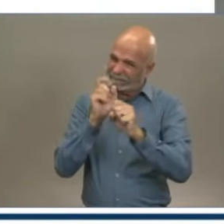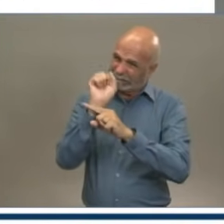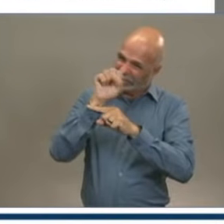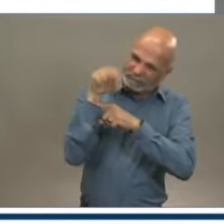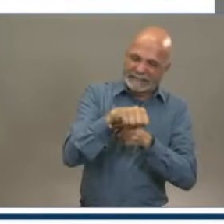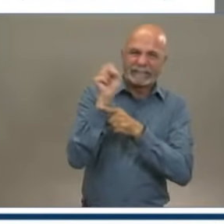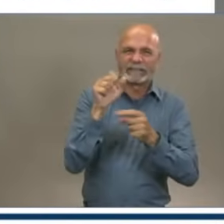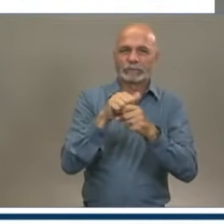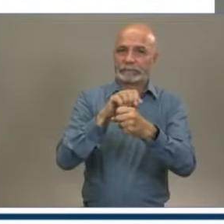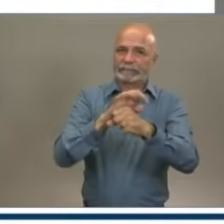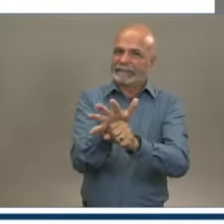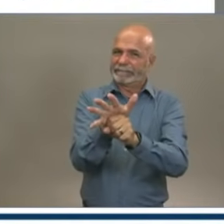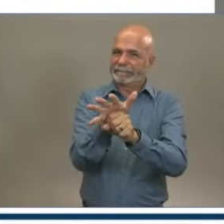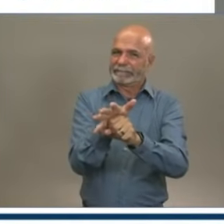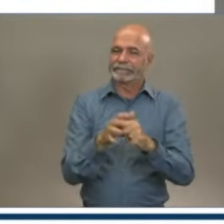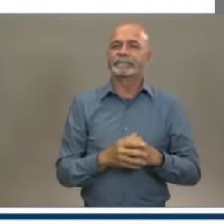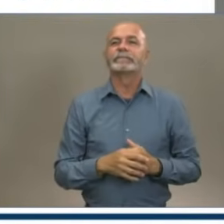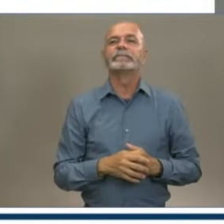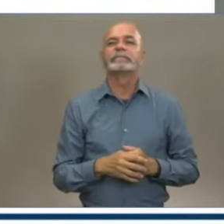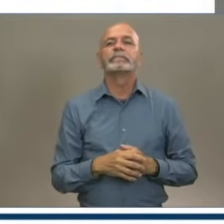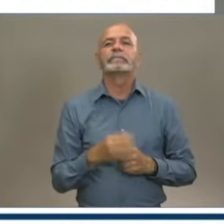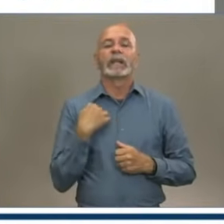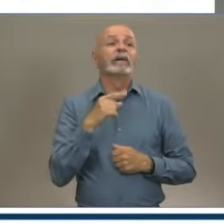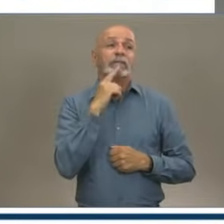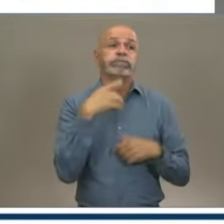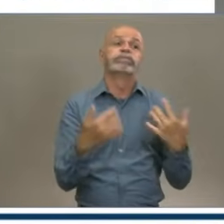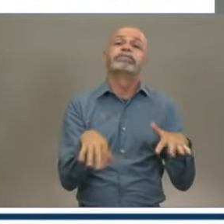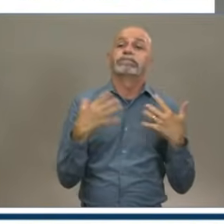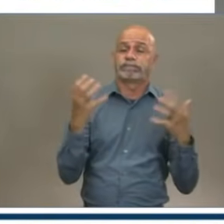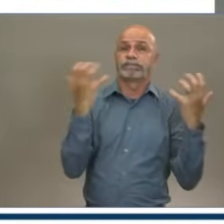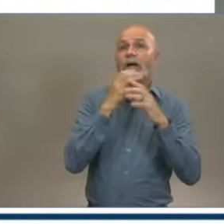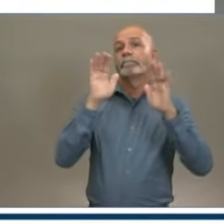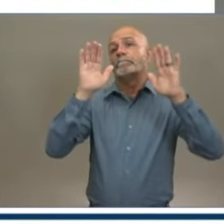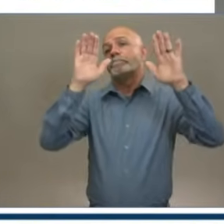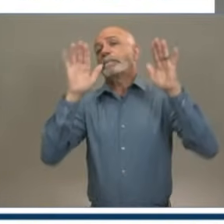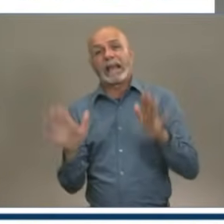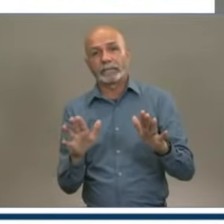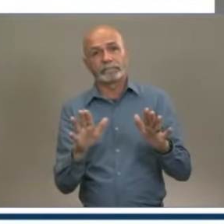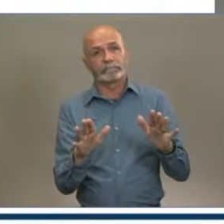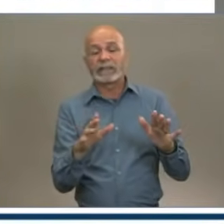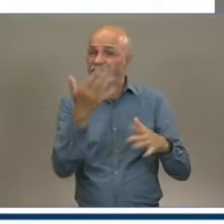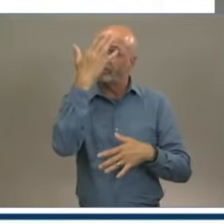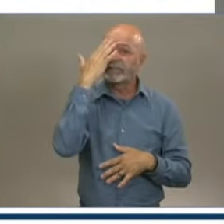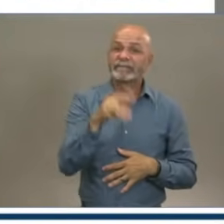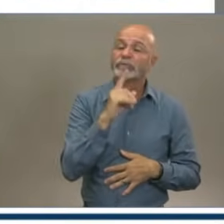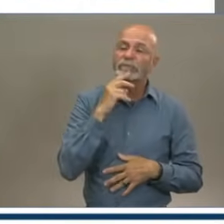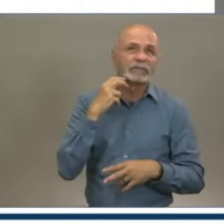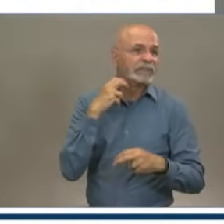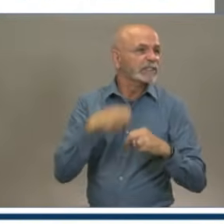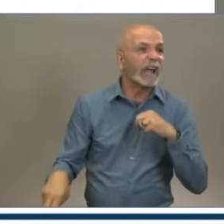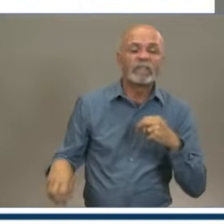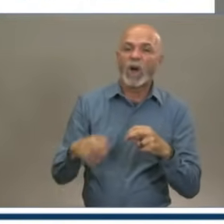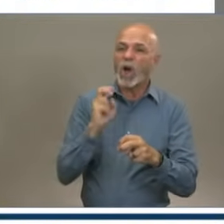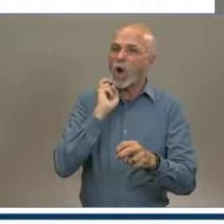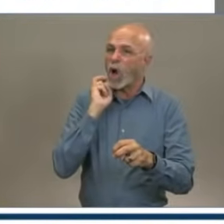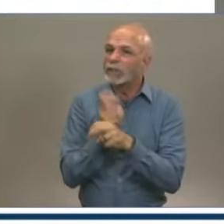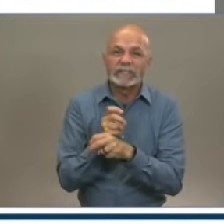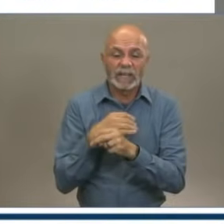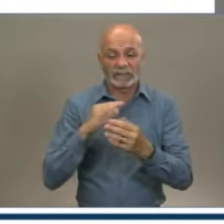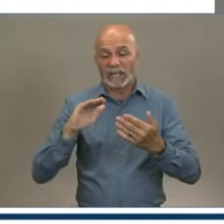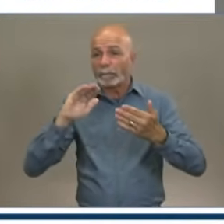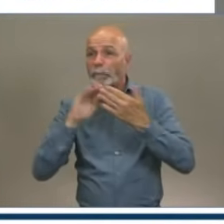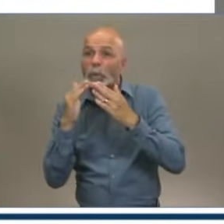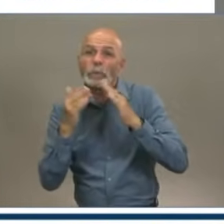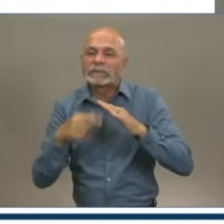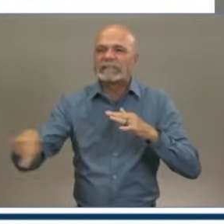accomplished is nothing short of amazing. It's been hard, but the way we've pulled together as a community is something to be very proud